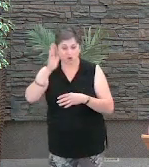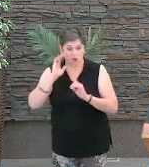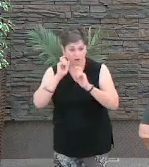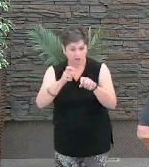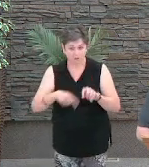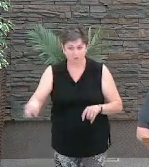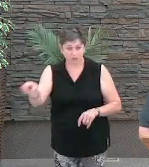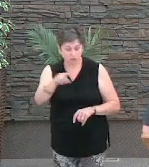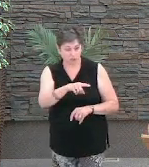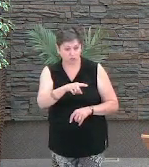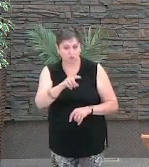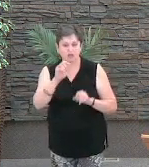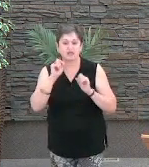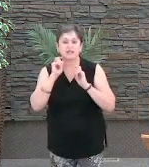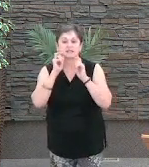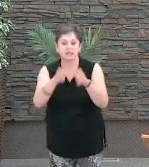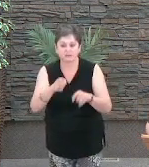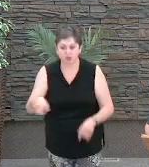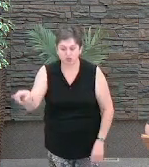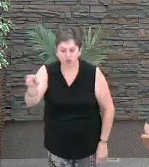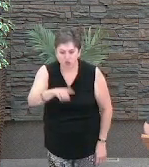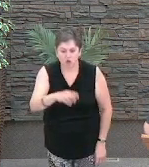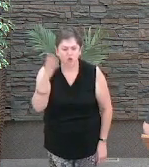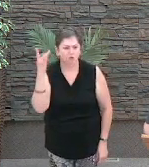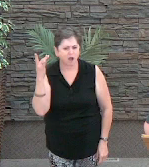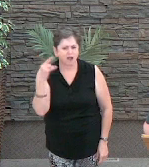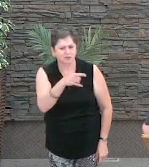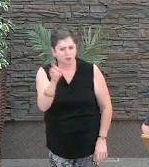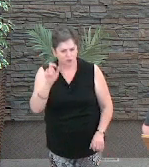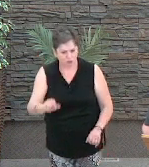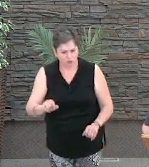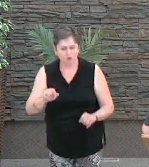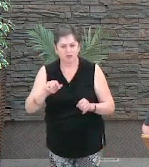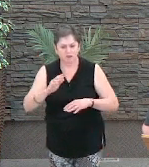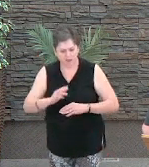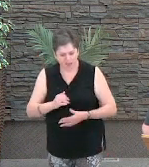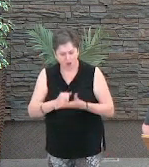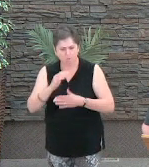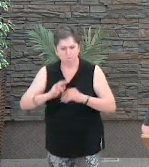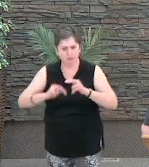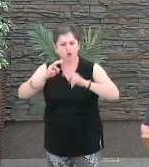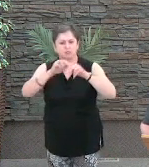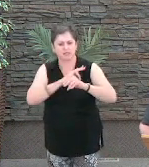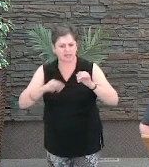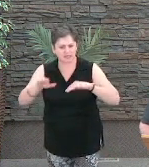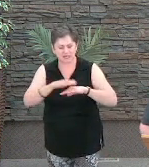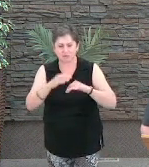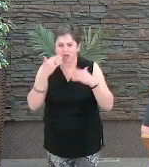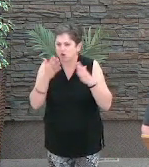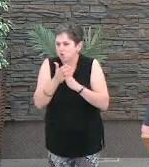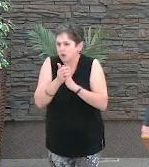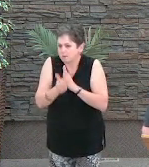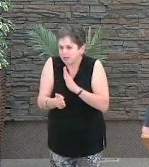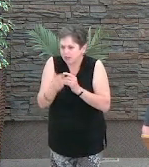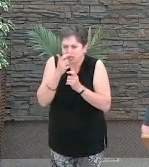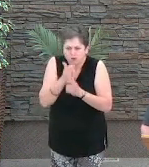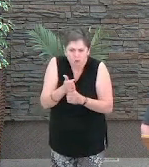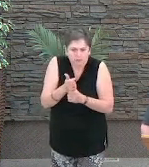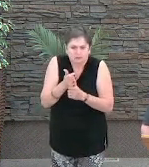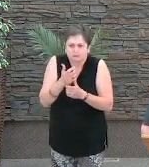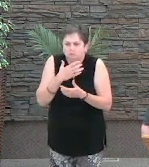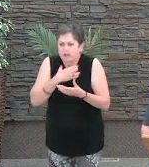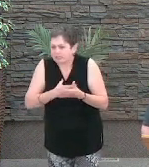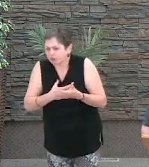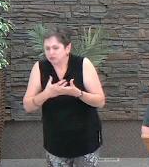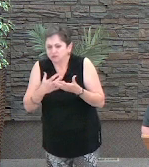you, he has given you so that you can build his kingdom. And I don't know what ability, I don't know what interest, I don't know what